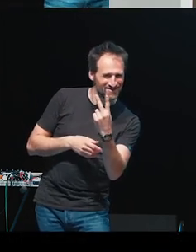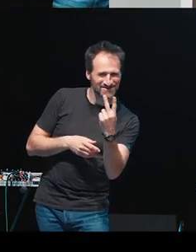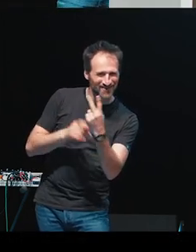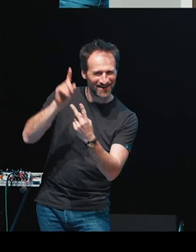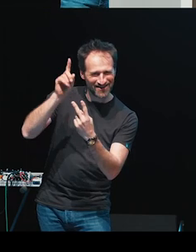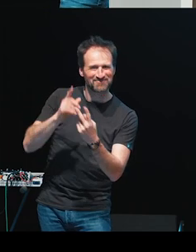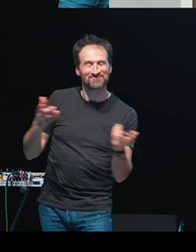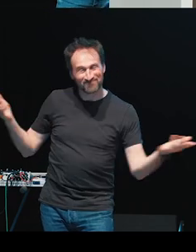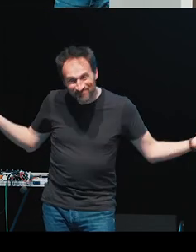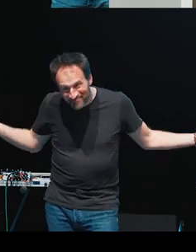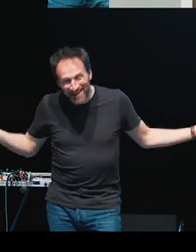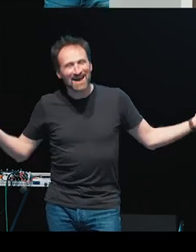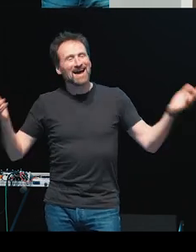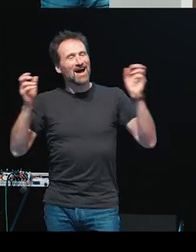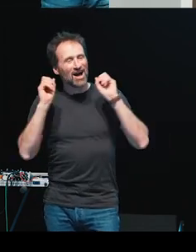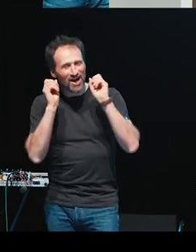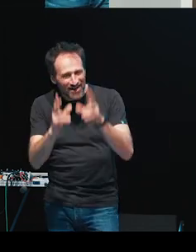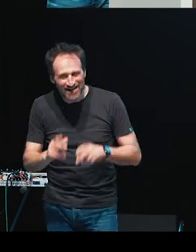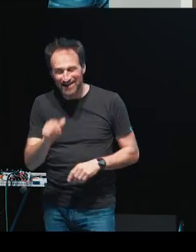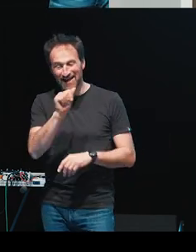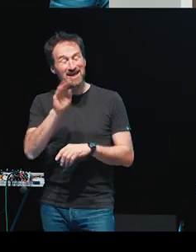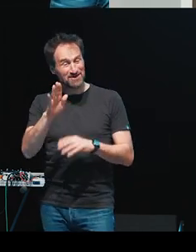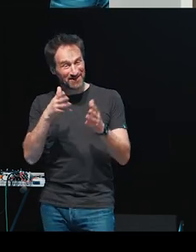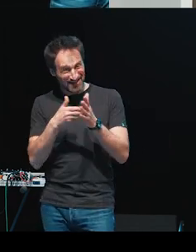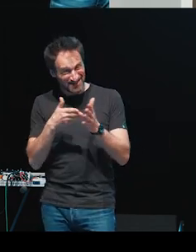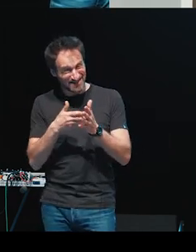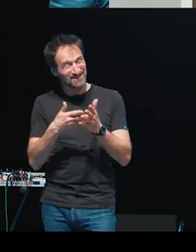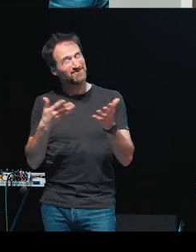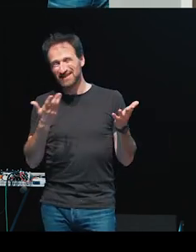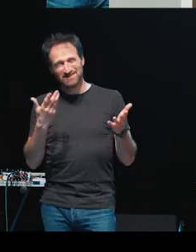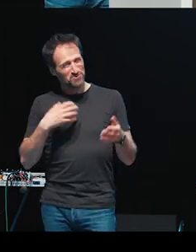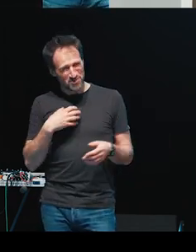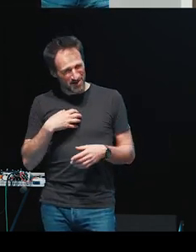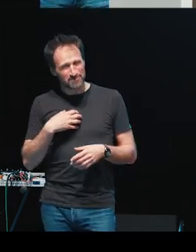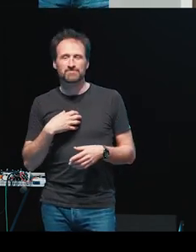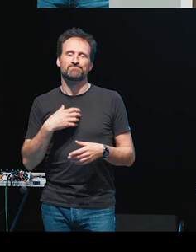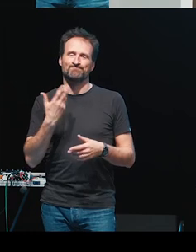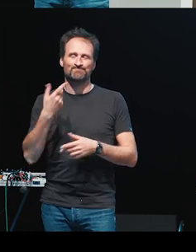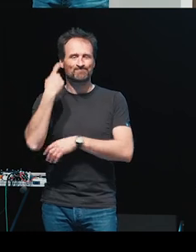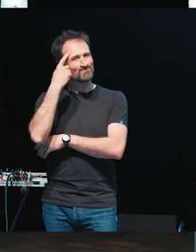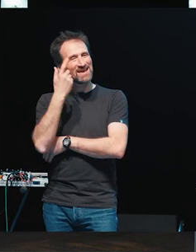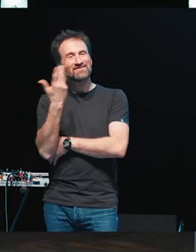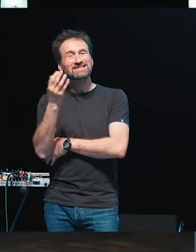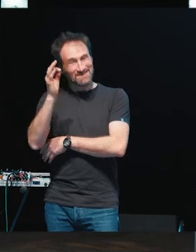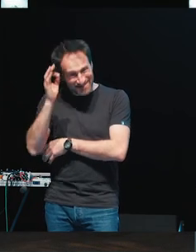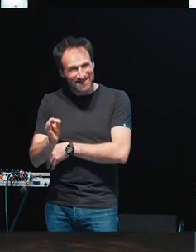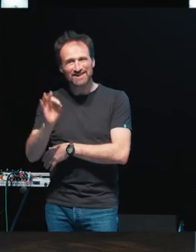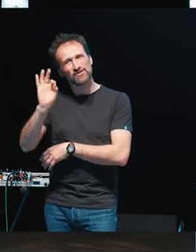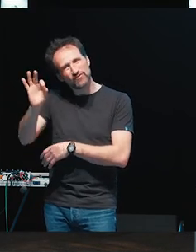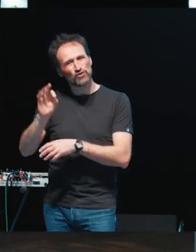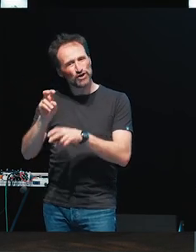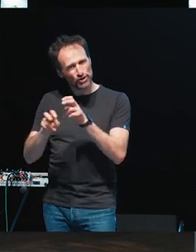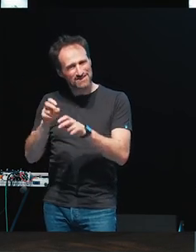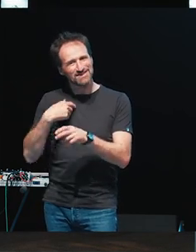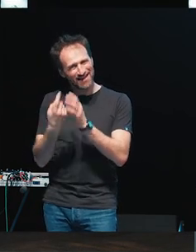yeah. So the thing about A/B testing is most of the time, whatever you think is right for the users, it's not actually true. It goes